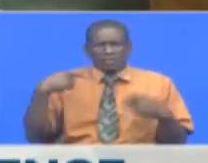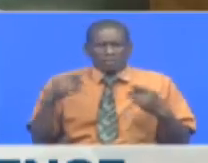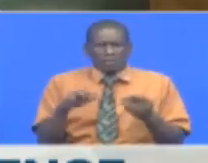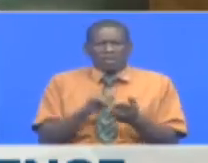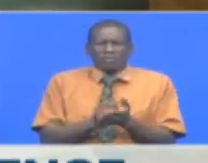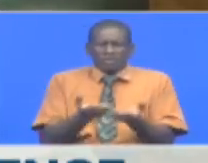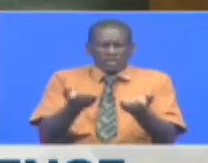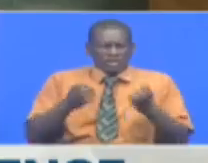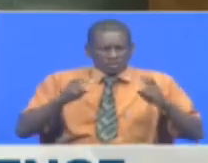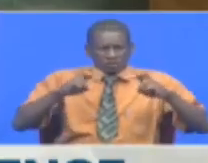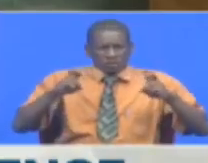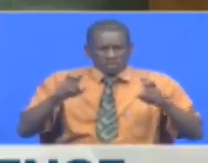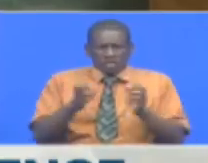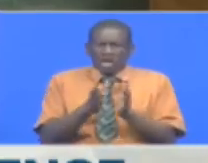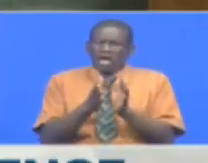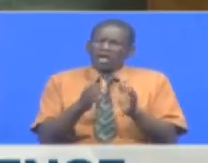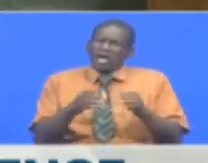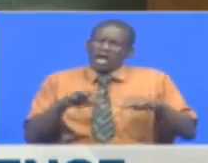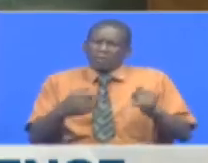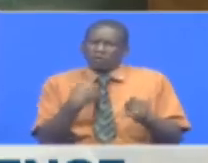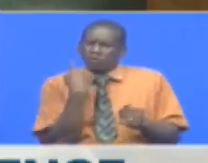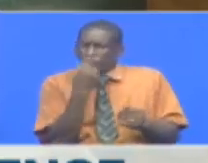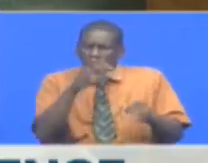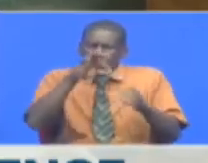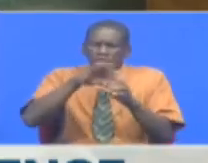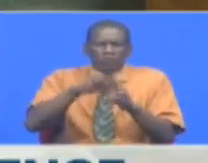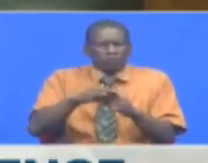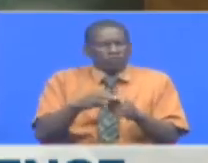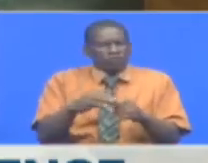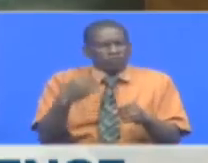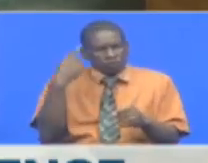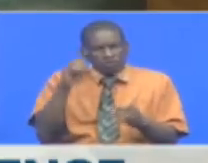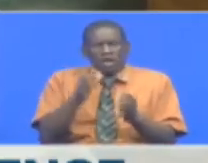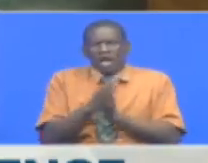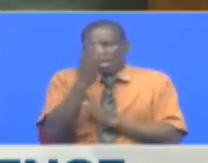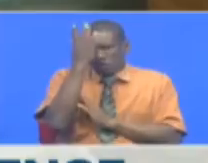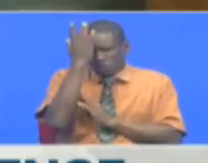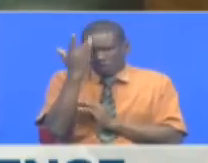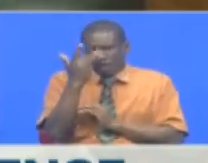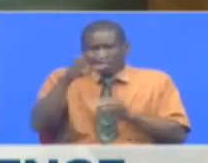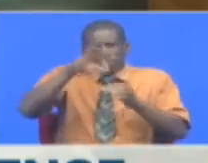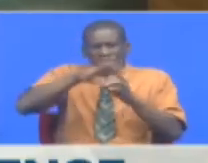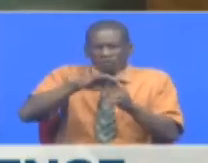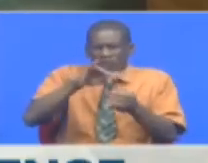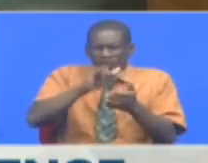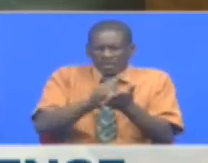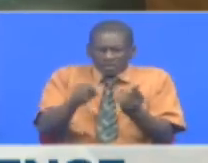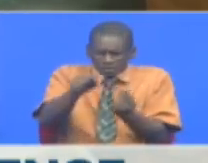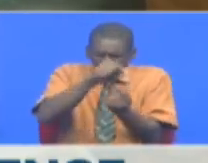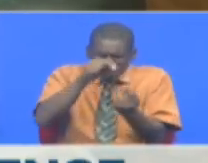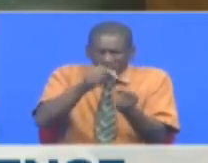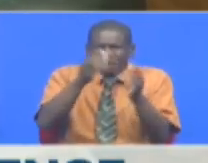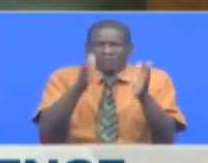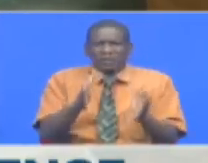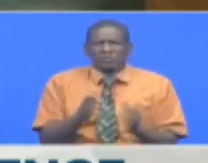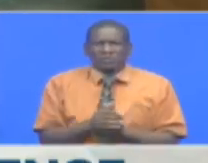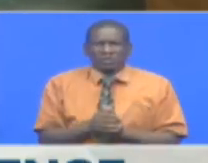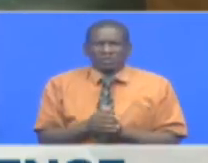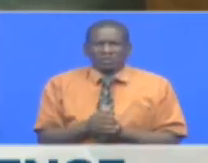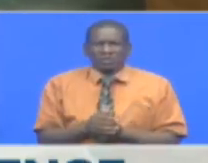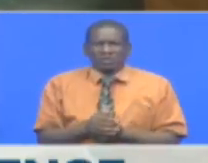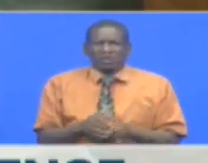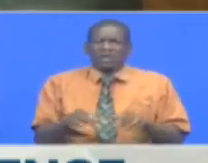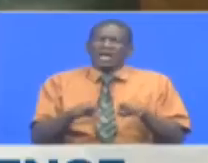look at who they vote for and why they are voting for that particular person. And like I'm